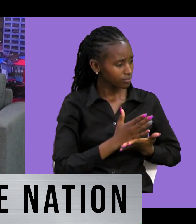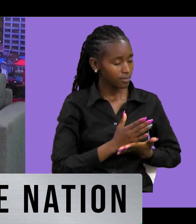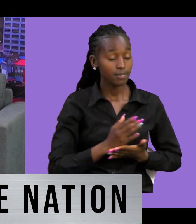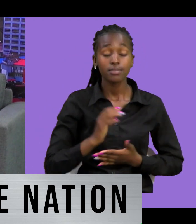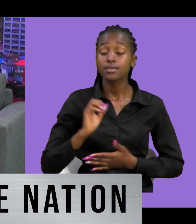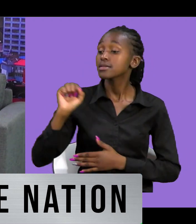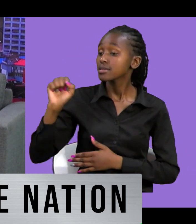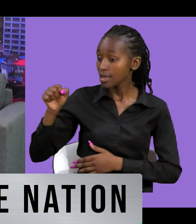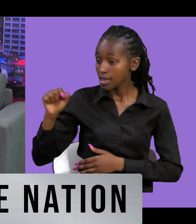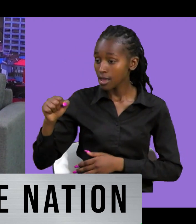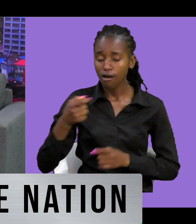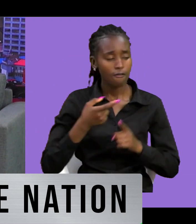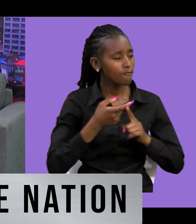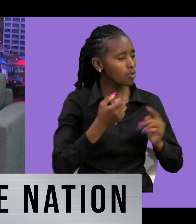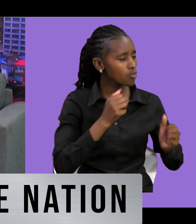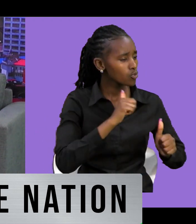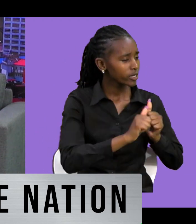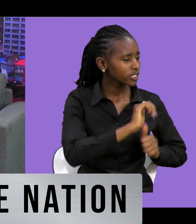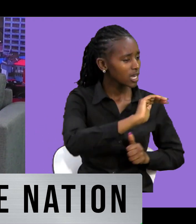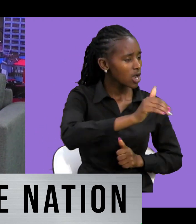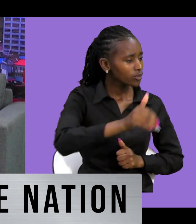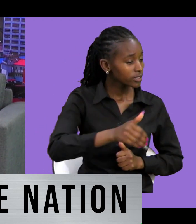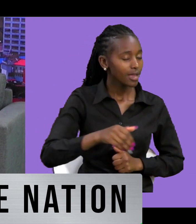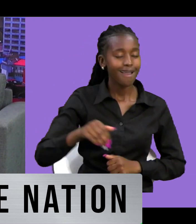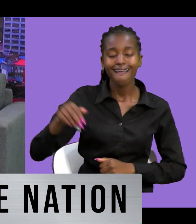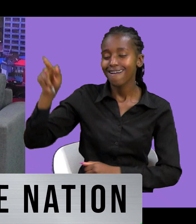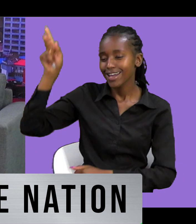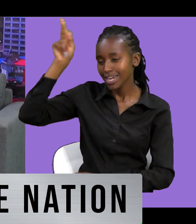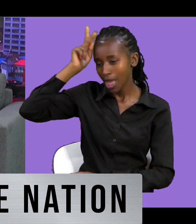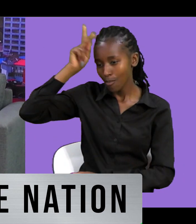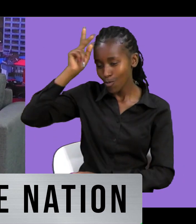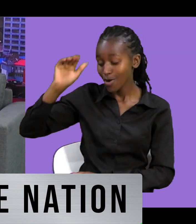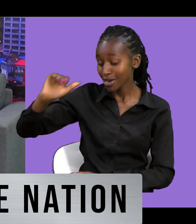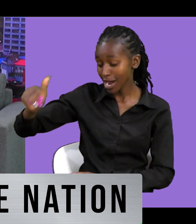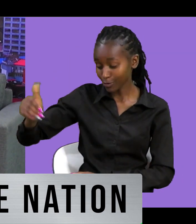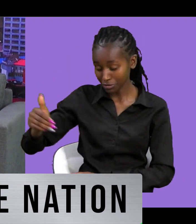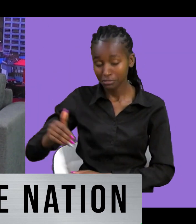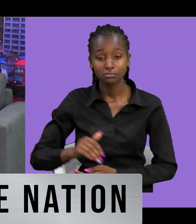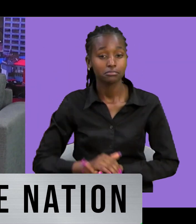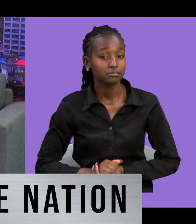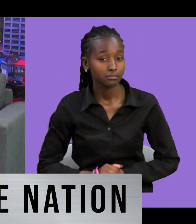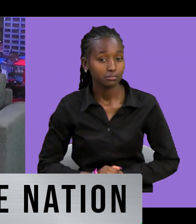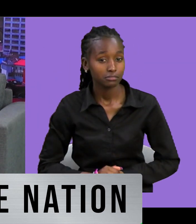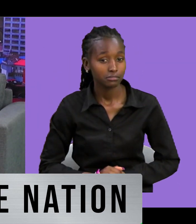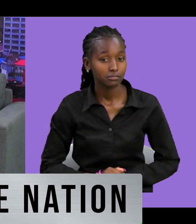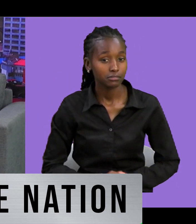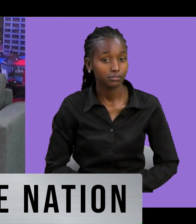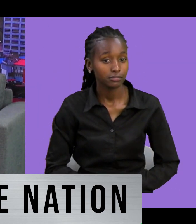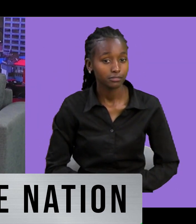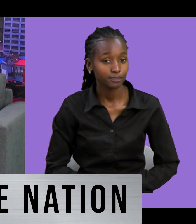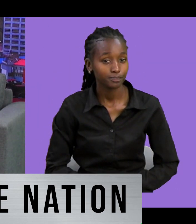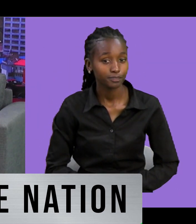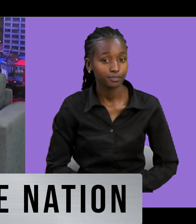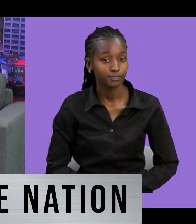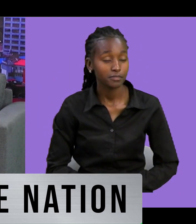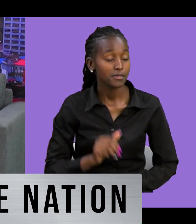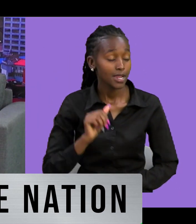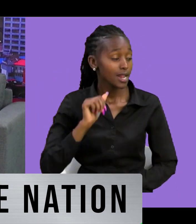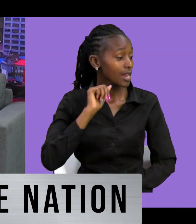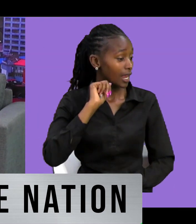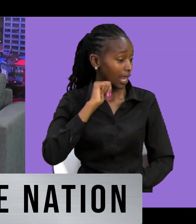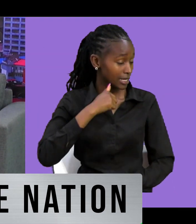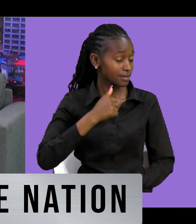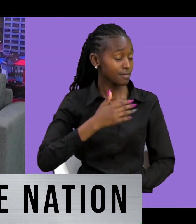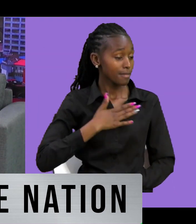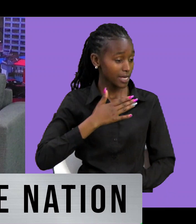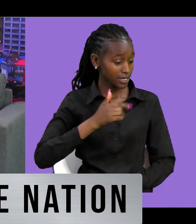I come from Kiambu County. Kiambu County. Yes. Stacy Awiti. Yes. Yes, I come from